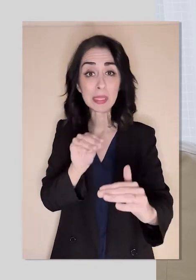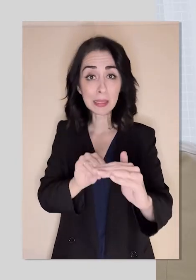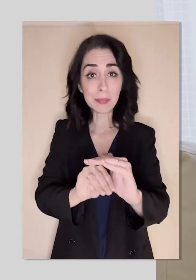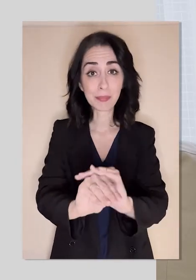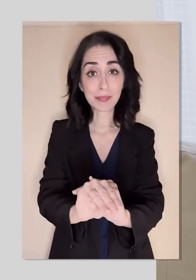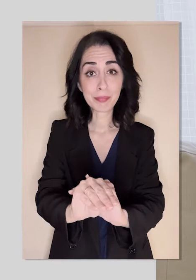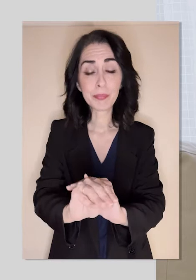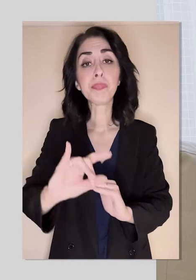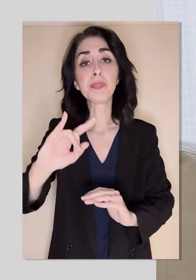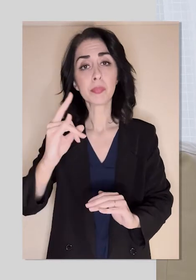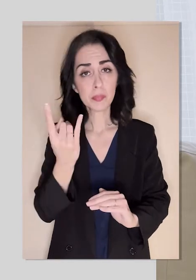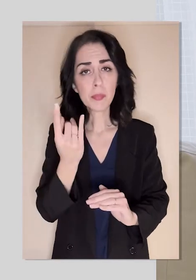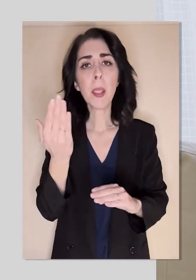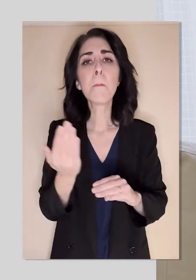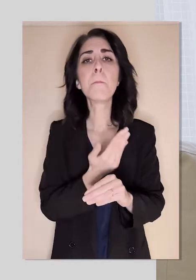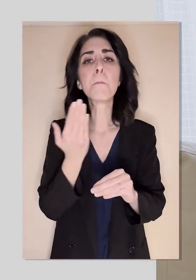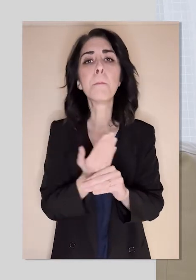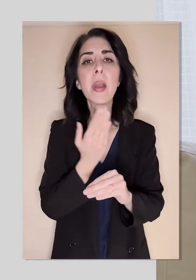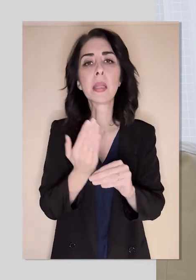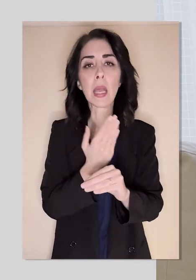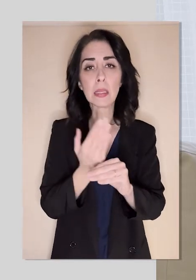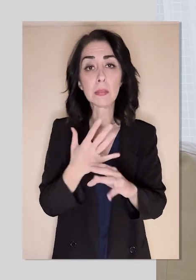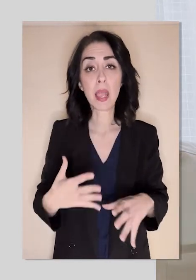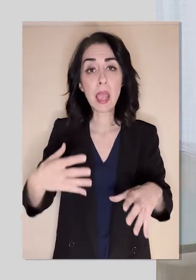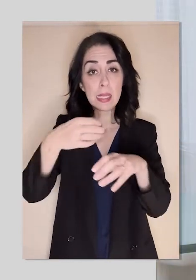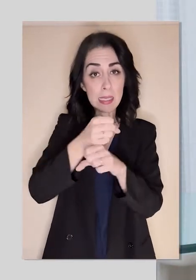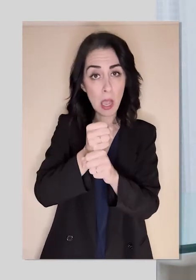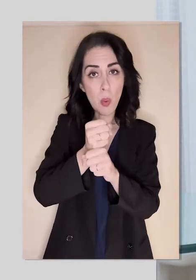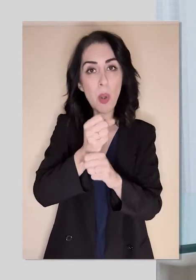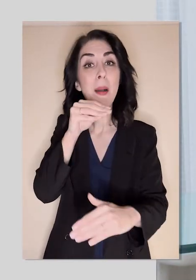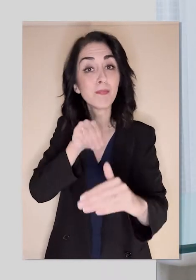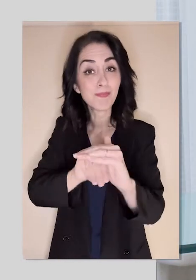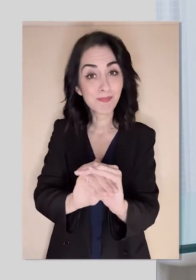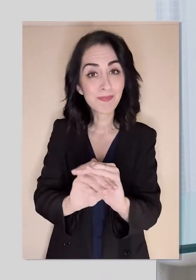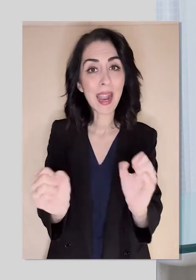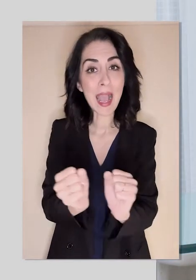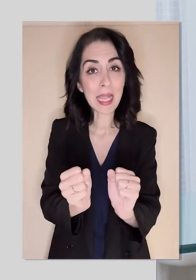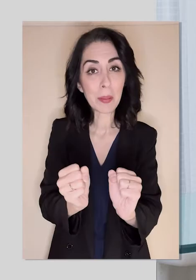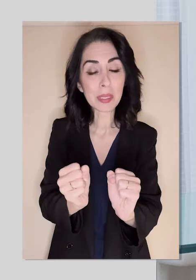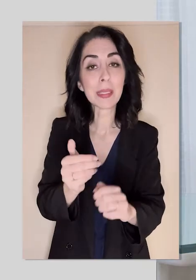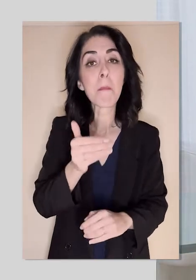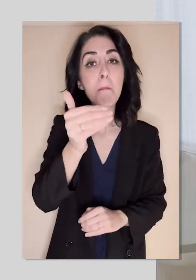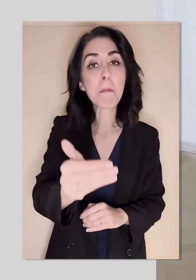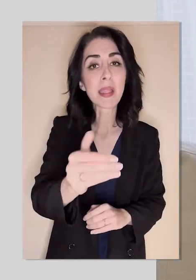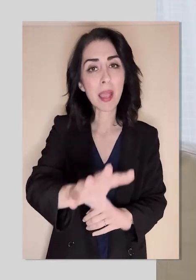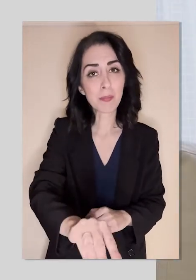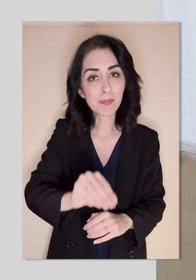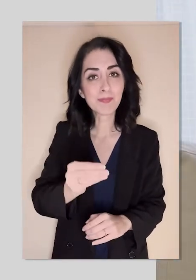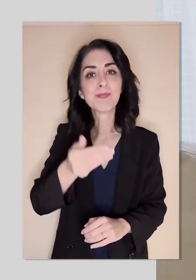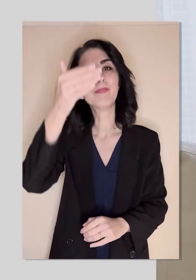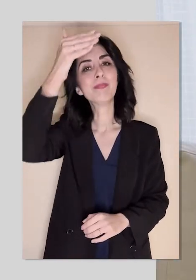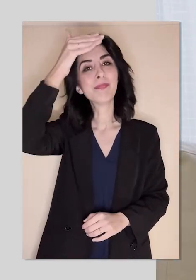freezer or potato slices in a bag in the freezer and just put it on a temple.